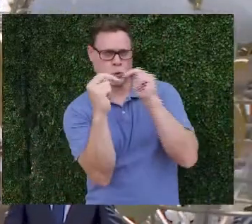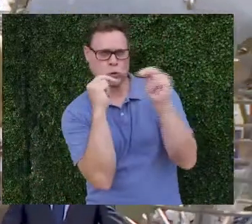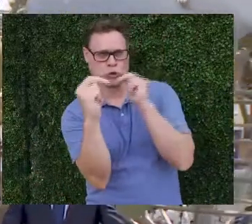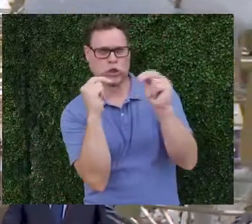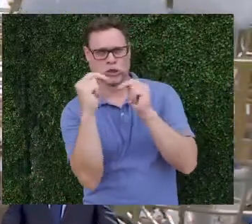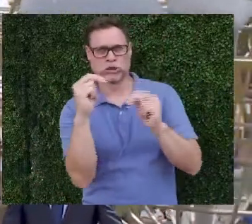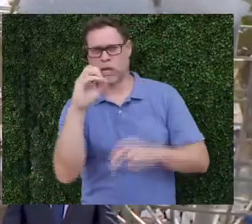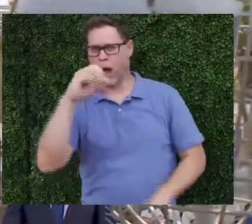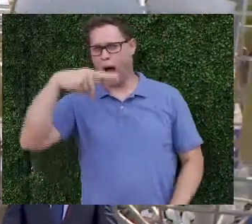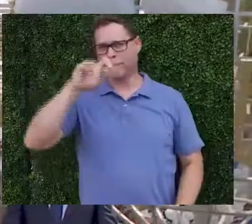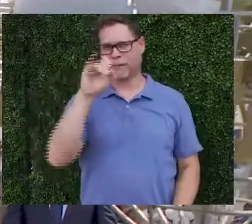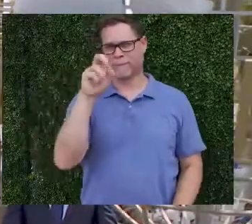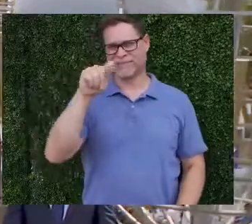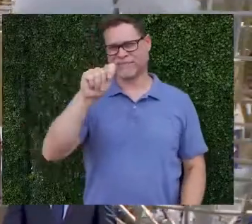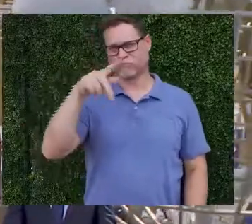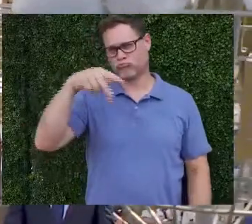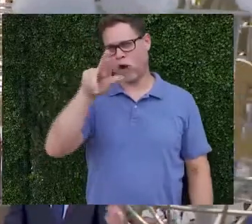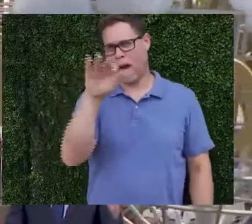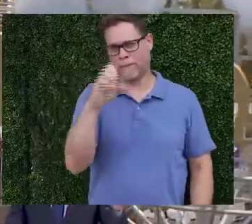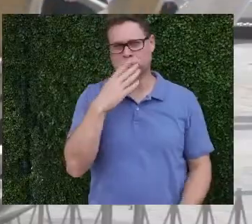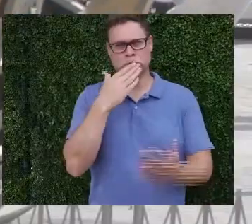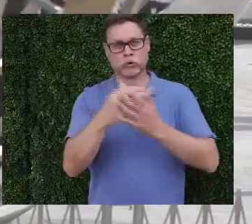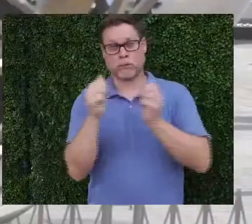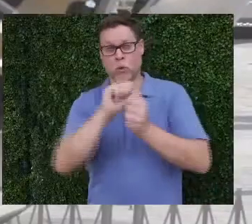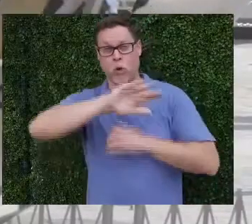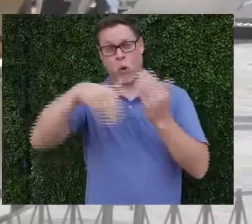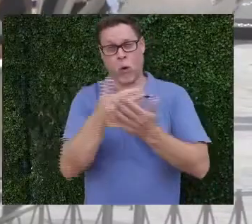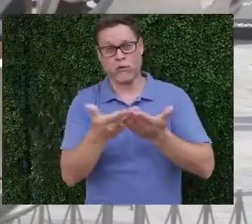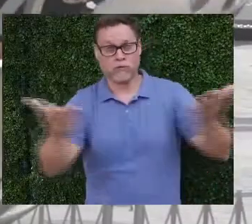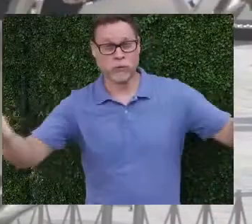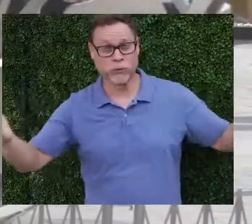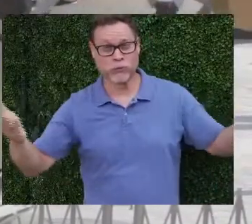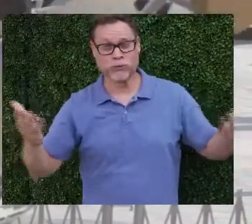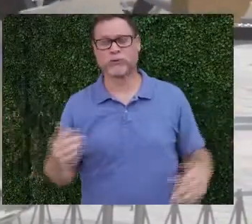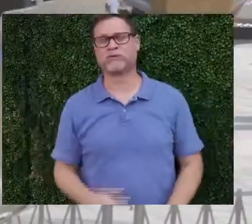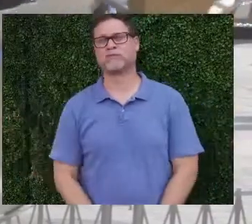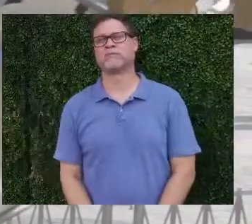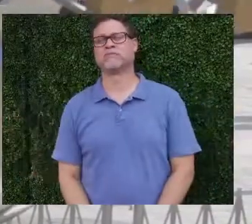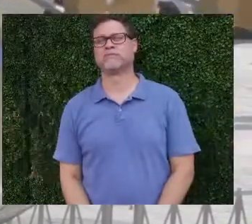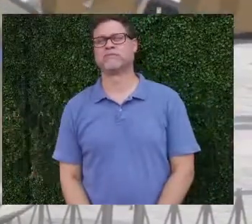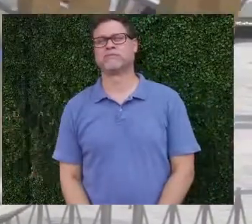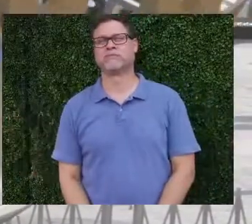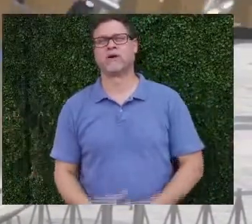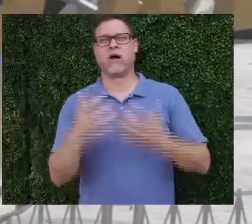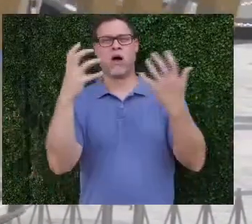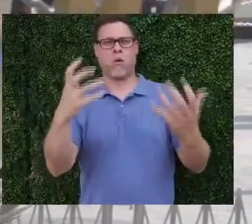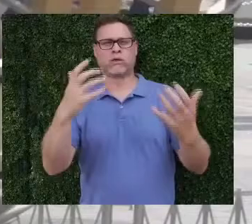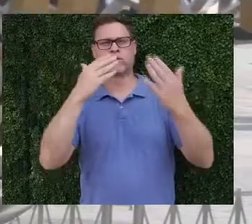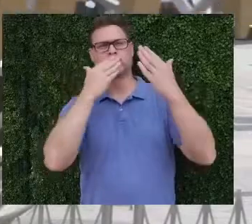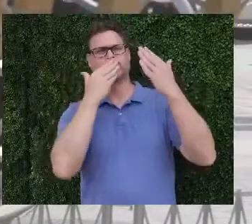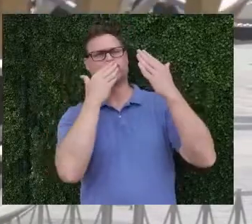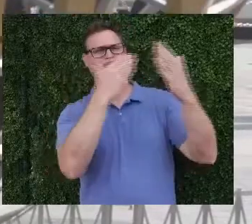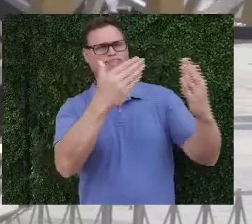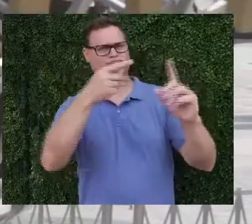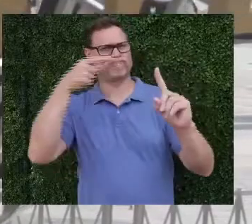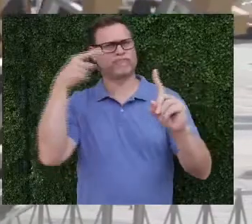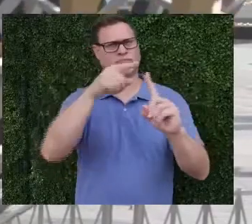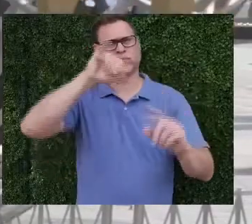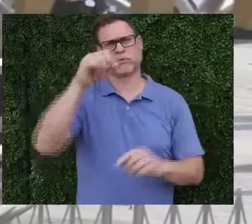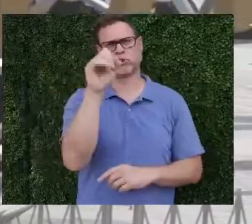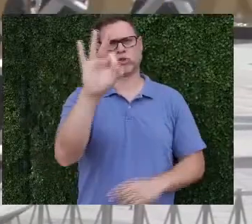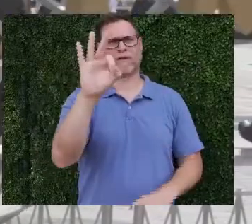negotiations, Optimus. It's good to be with all of you, and I want to just pay particular thanks to Jeff